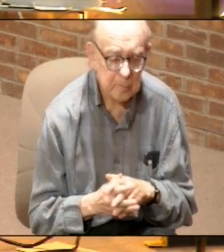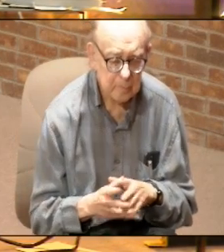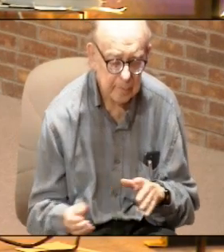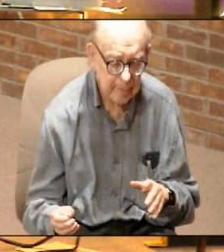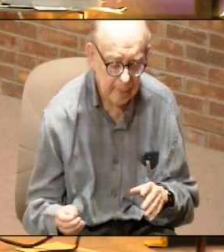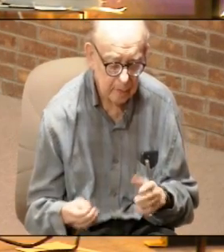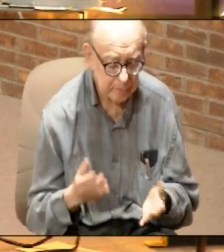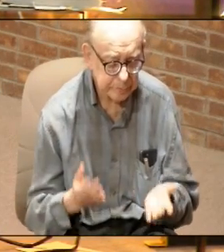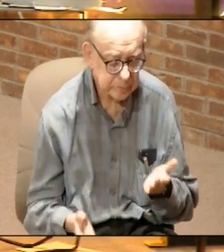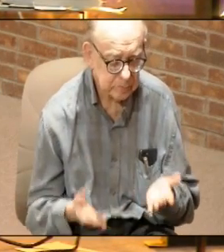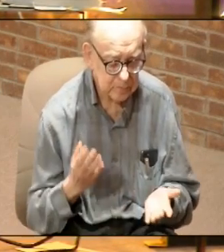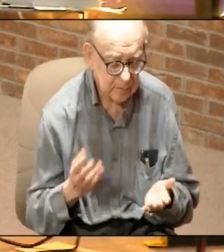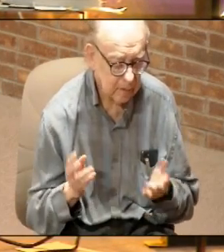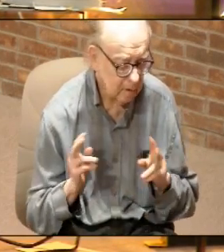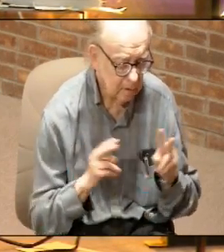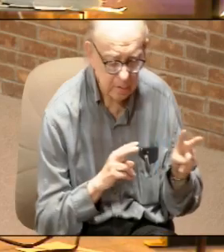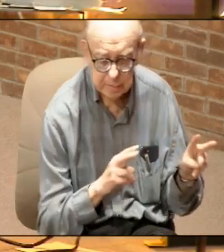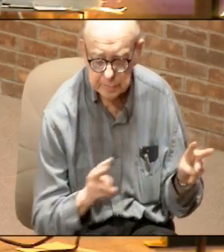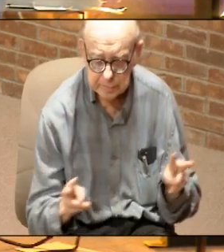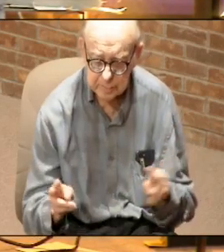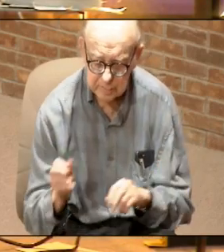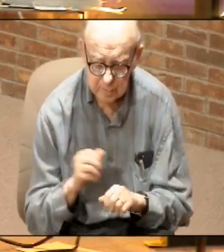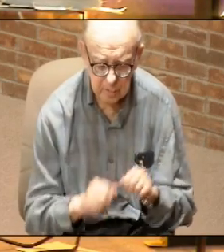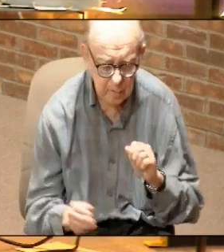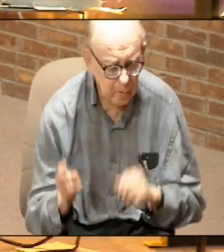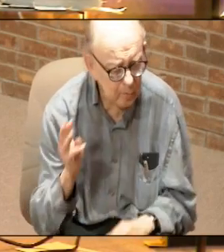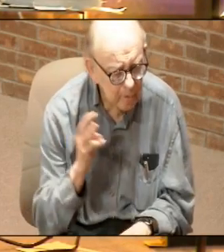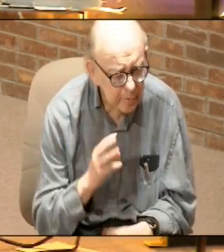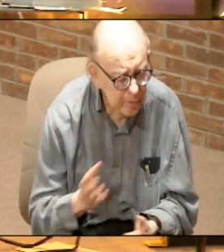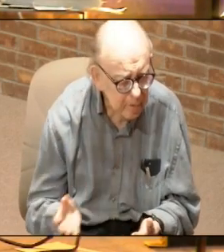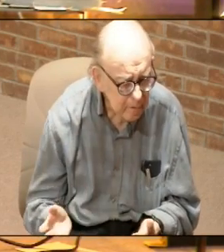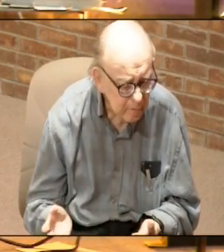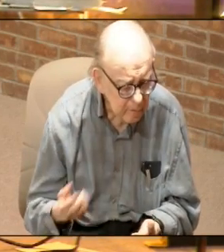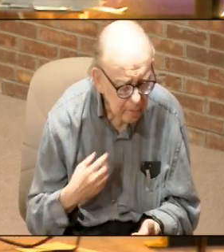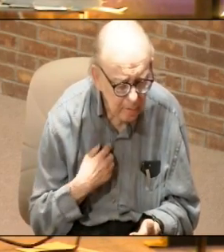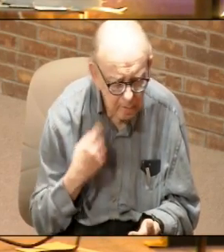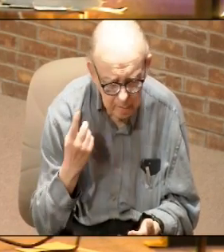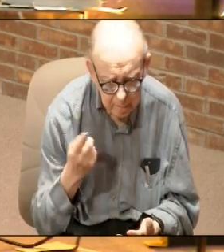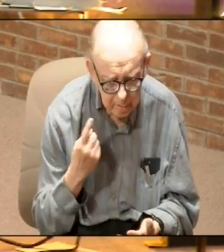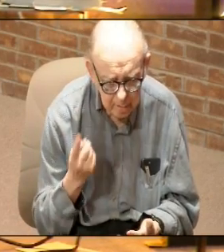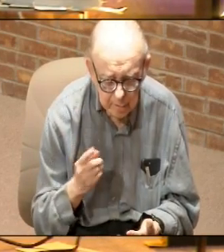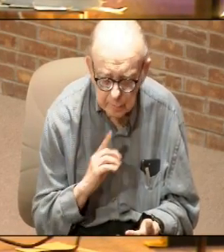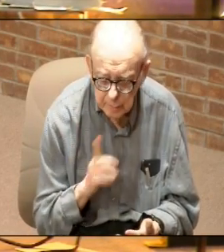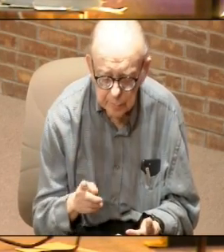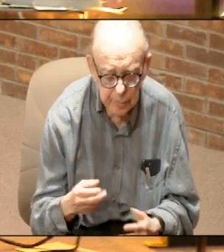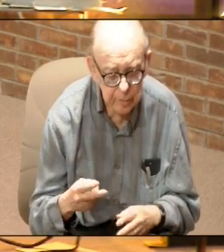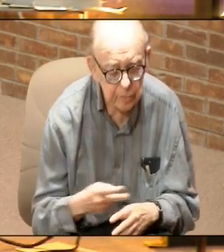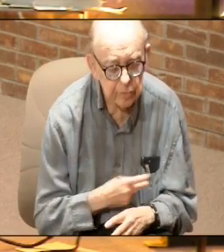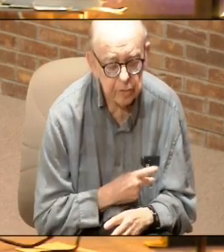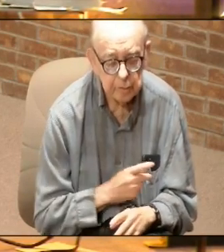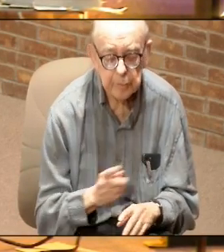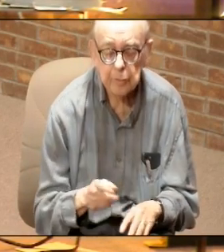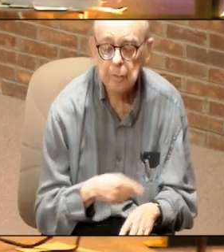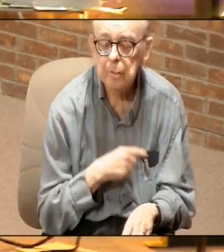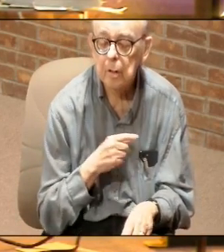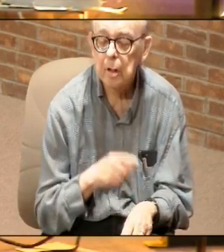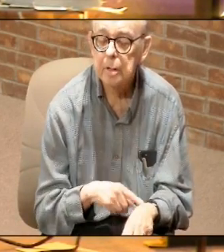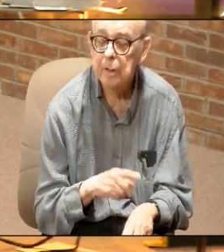And probably they were looking around at each other wondering, I think we've been with the sheep too long.